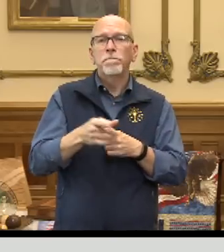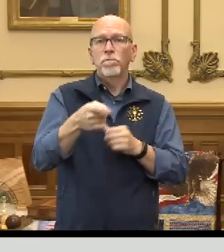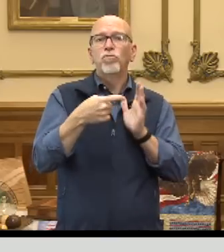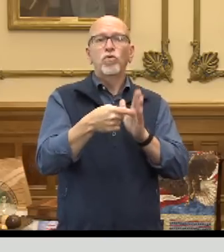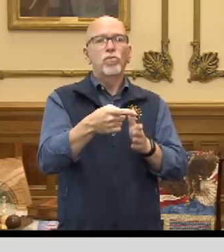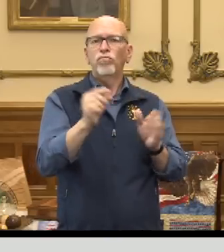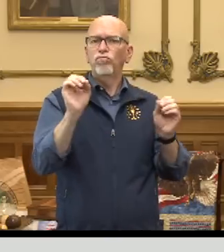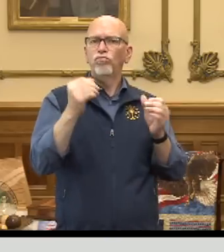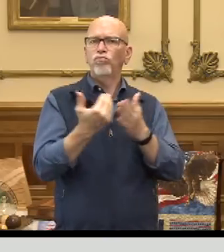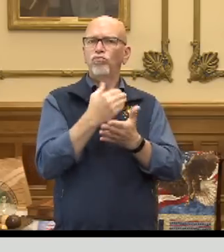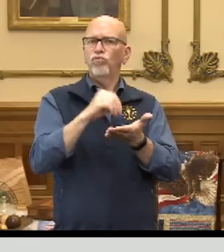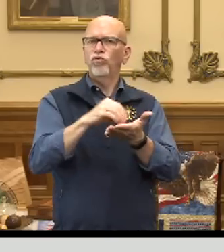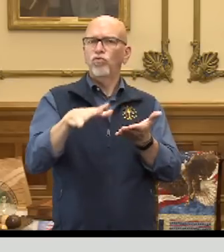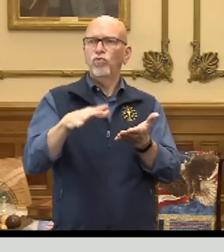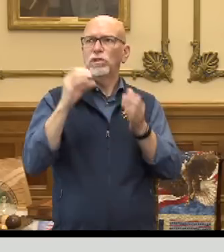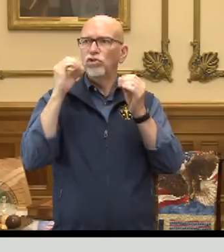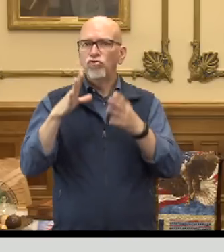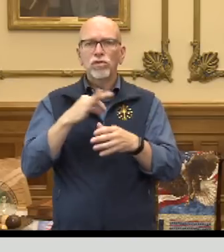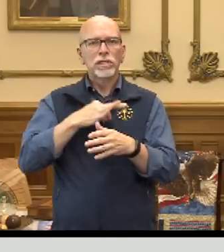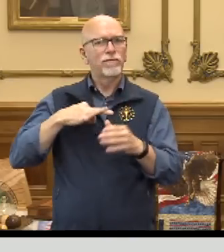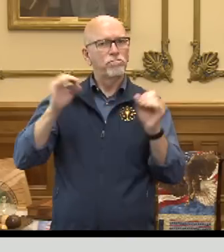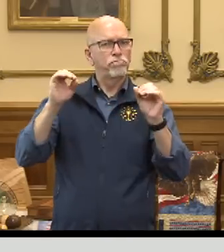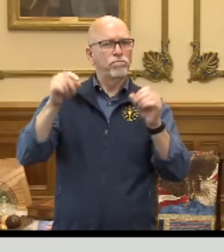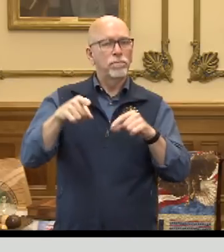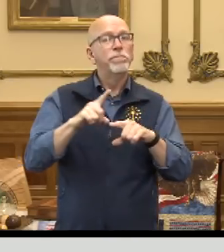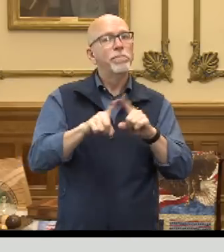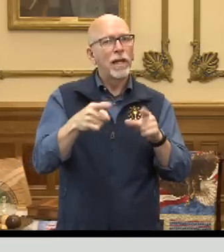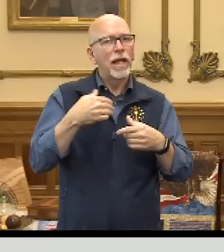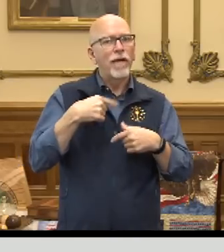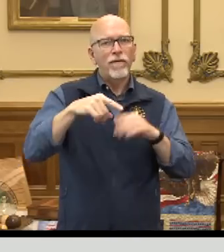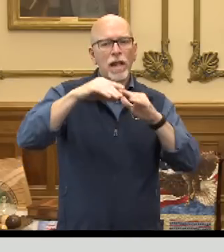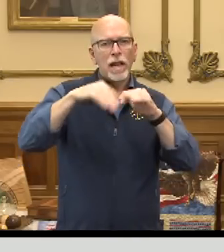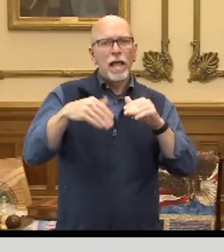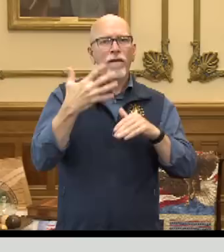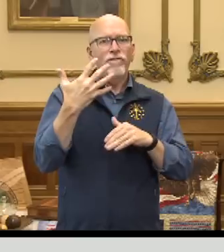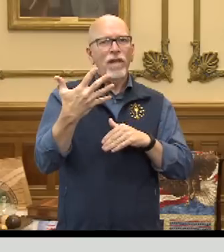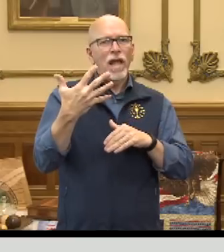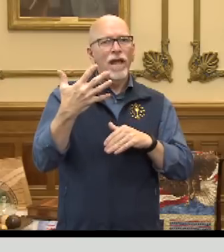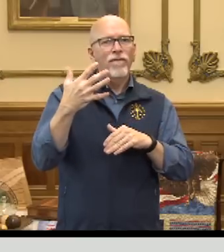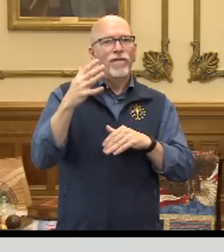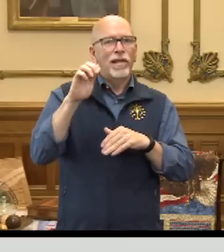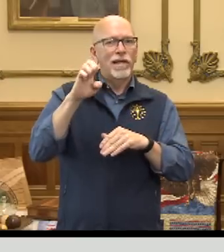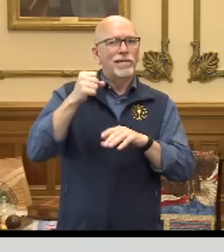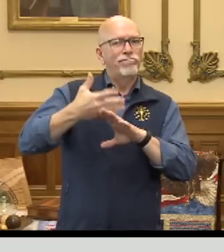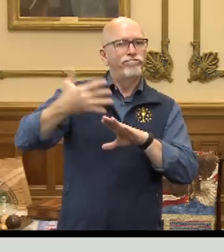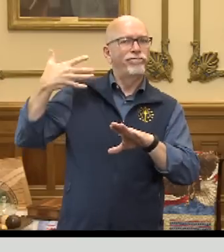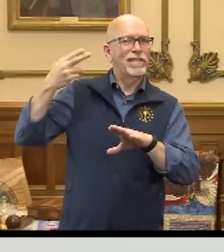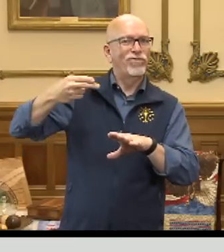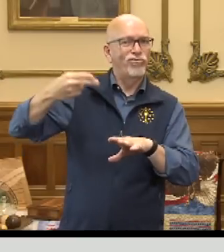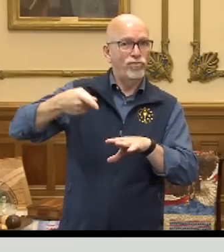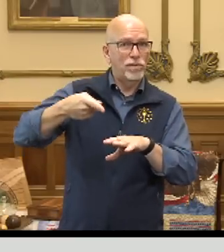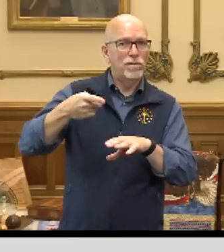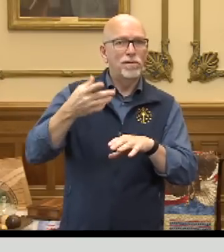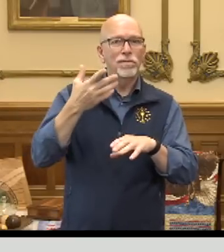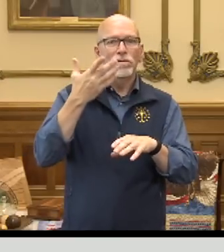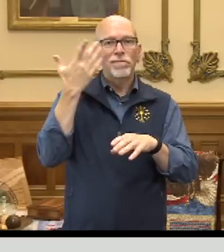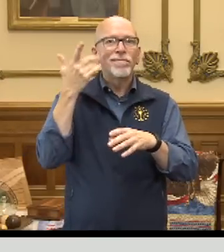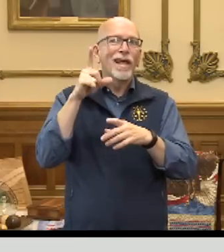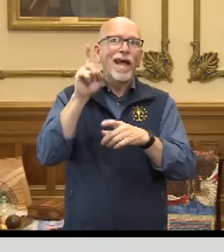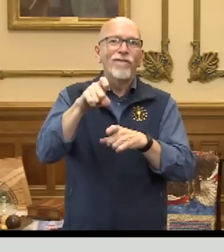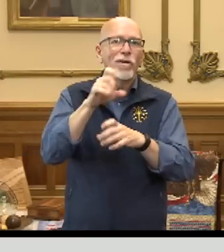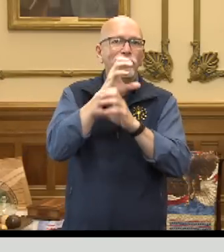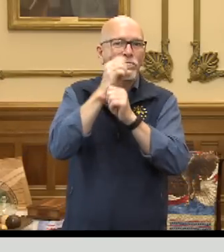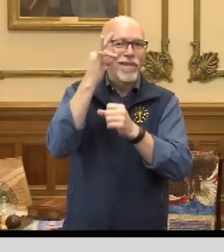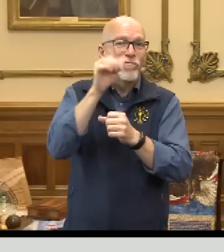shows no new student, teacher, or staff cases, but it has fewer than 5 historical student cases which are suppressed due to privacy